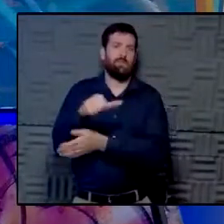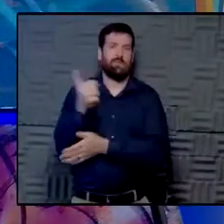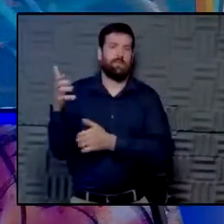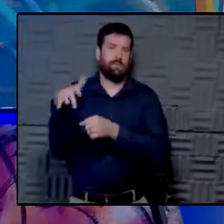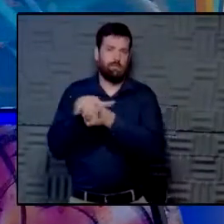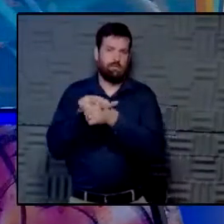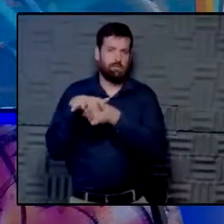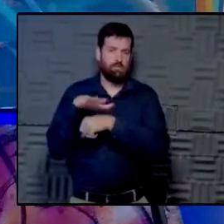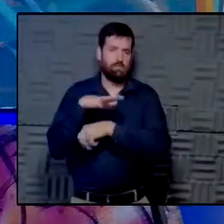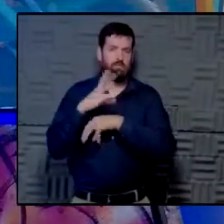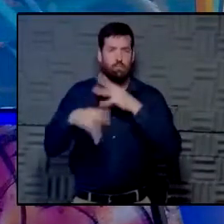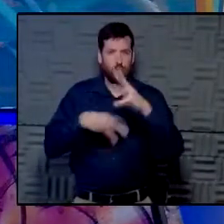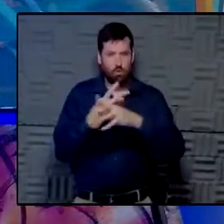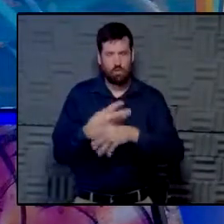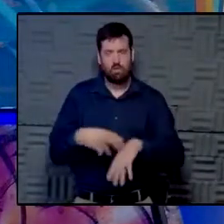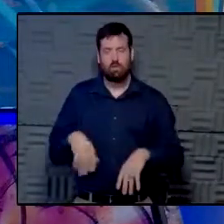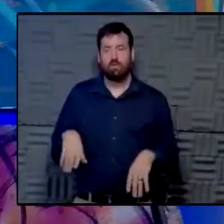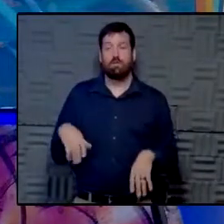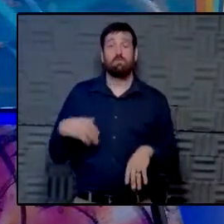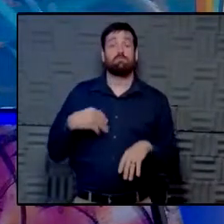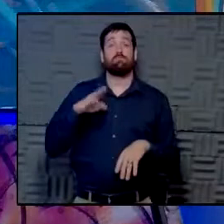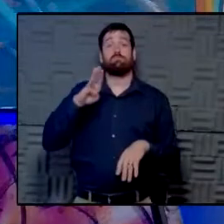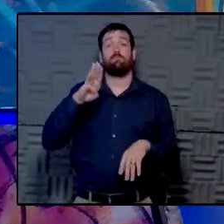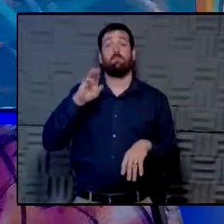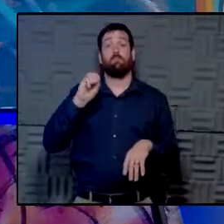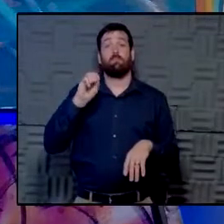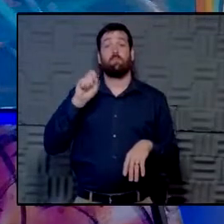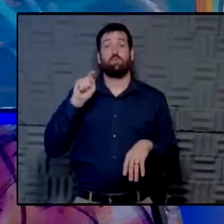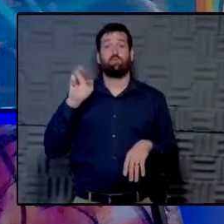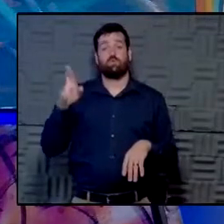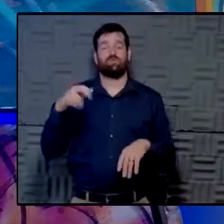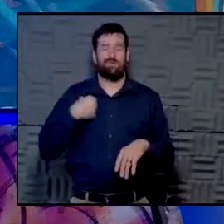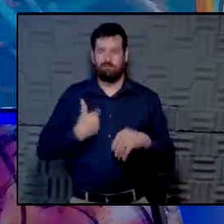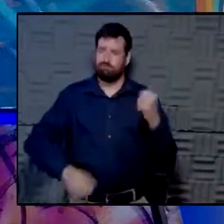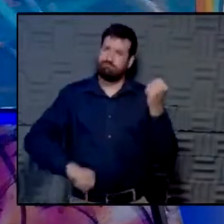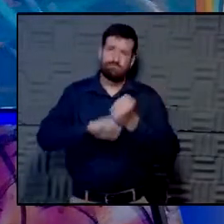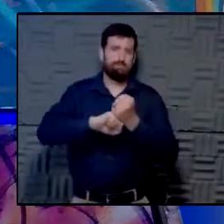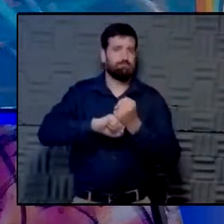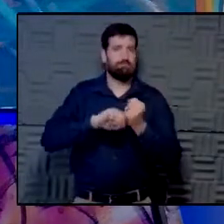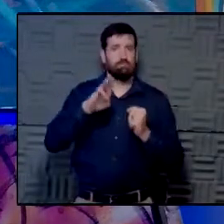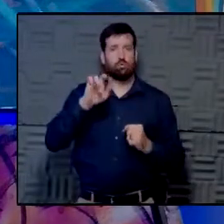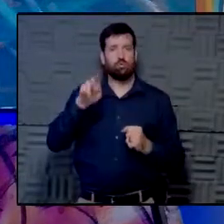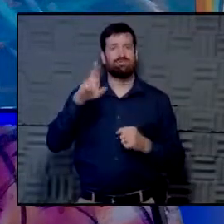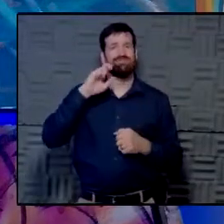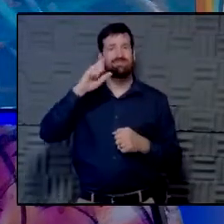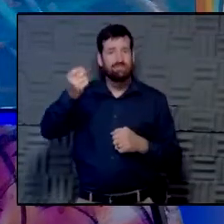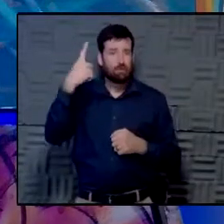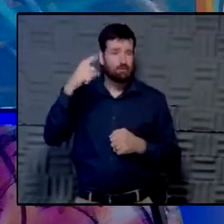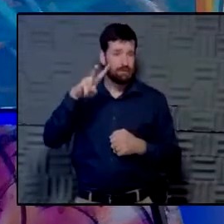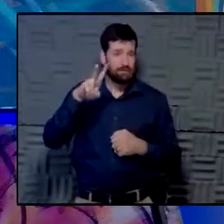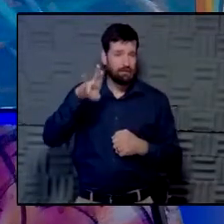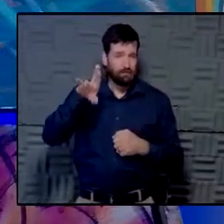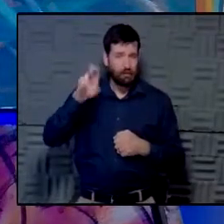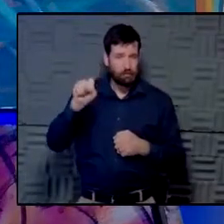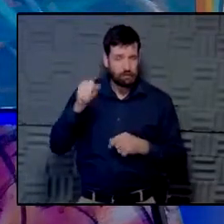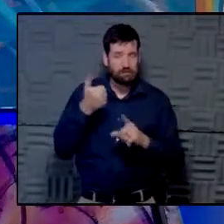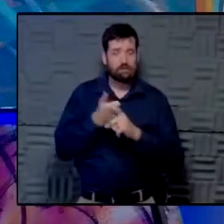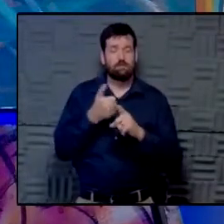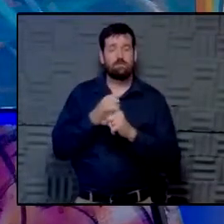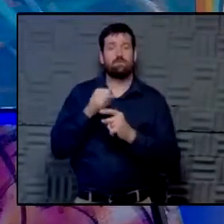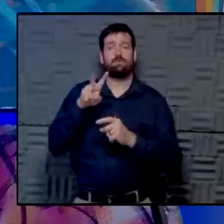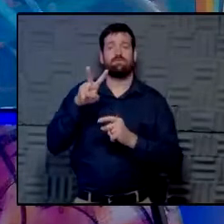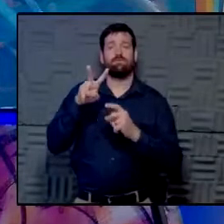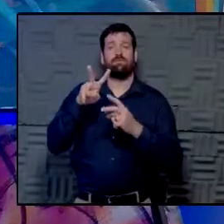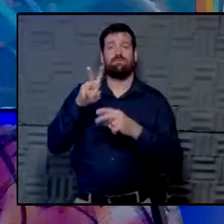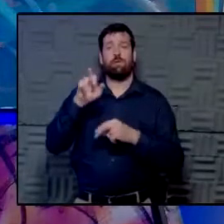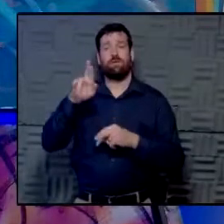as the boosters, I am certainly at this point all for the boosters, understanding about the virus, about the variants, and about